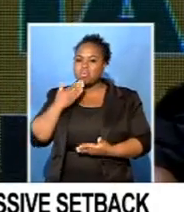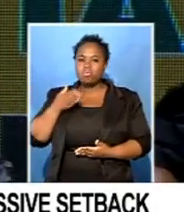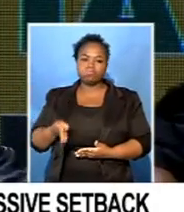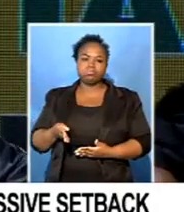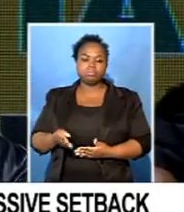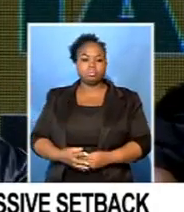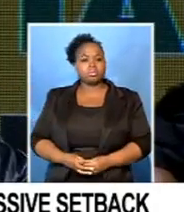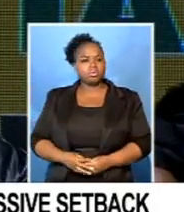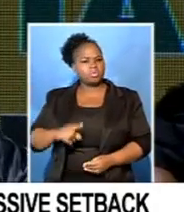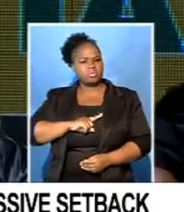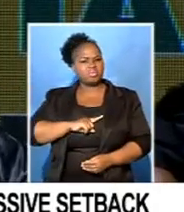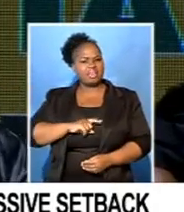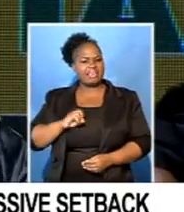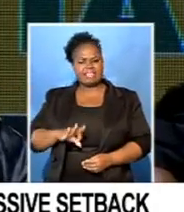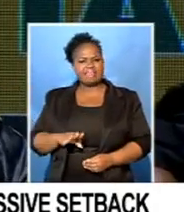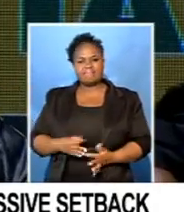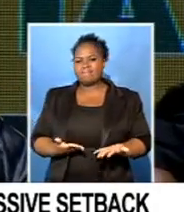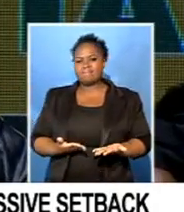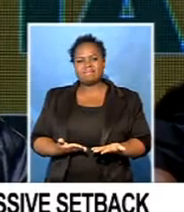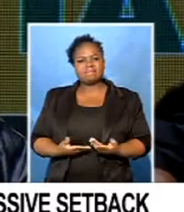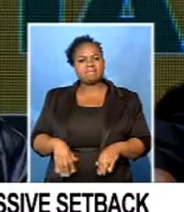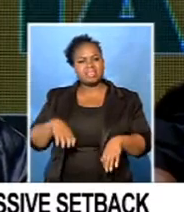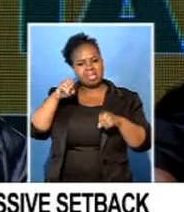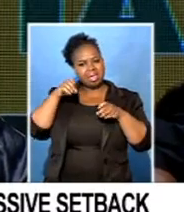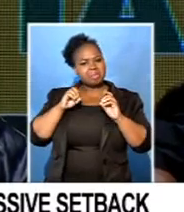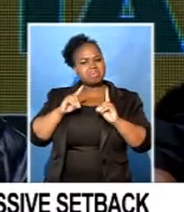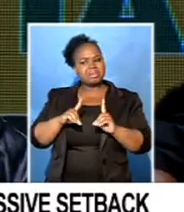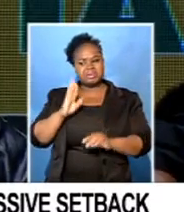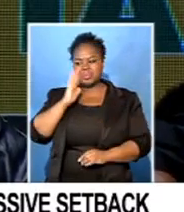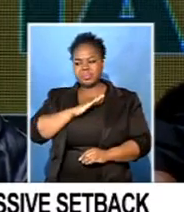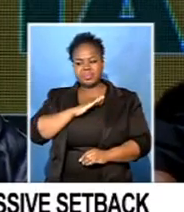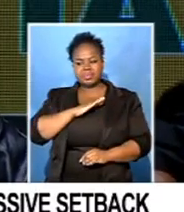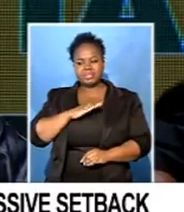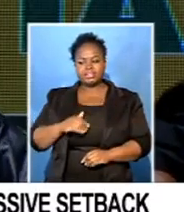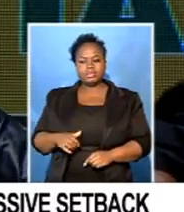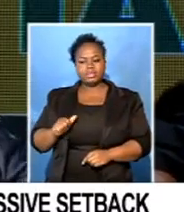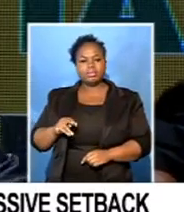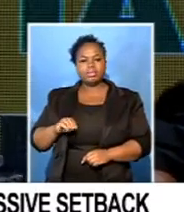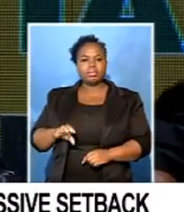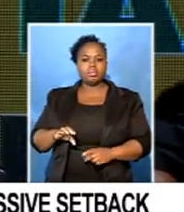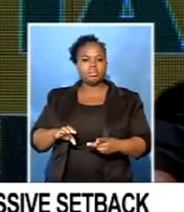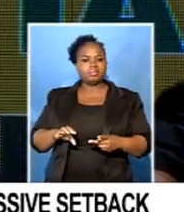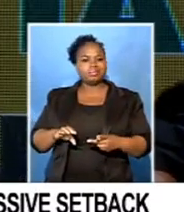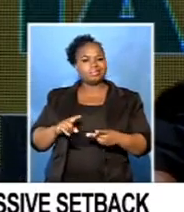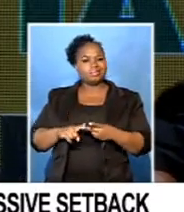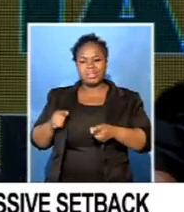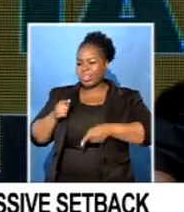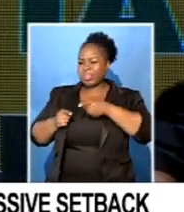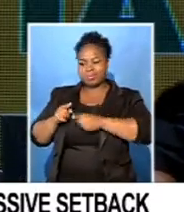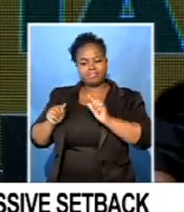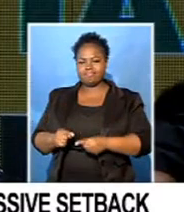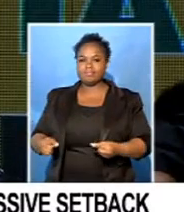Without schooling members in the traditions of the ANC, we cannot criticize